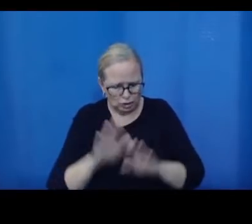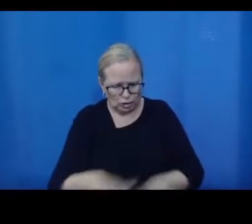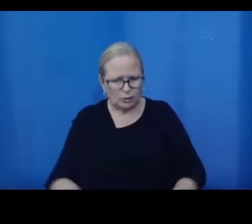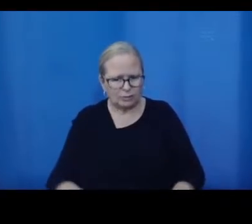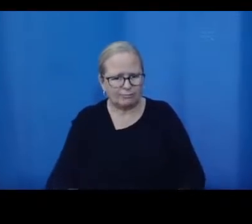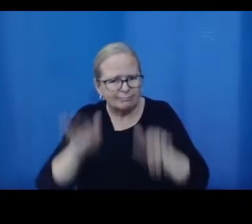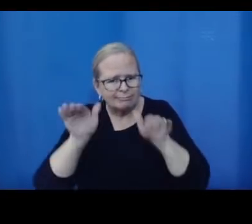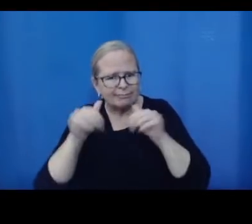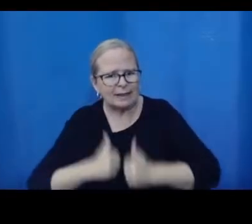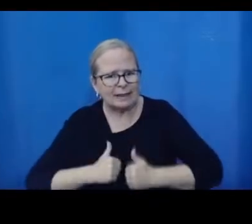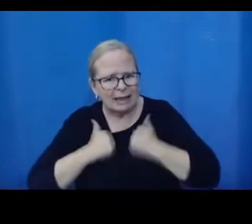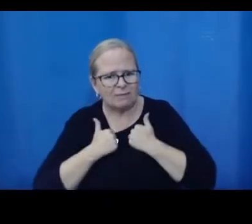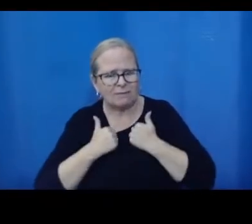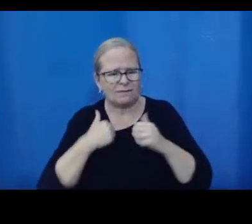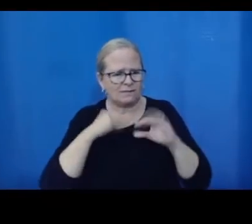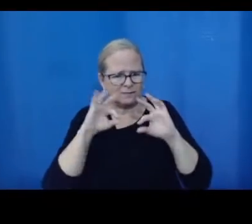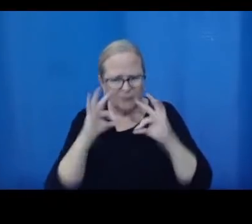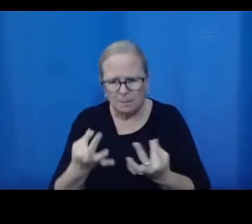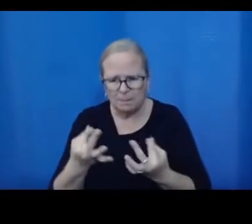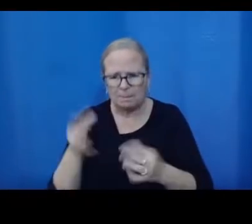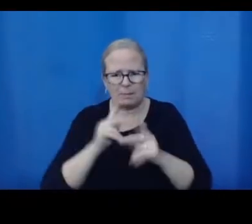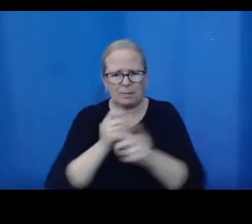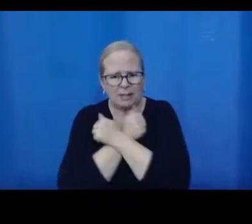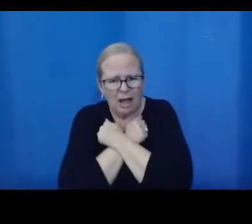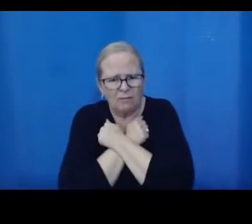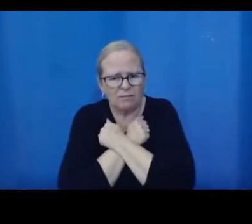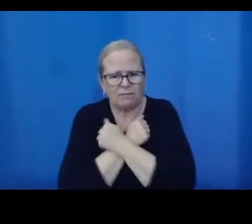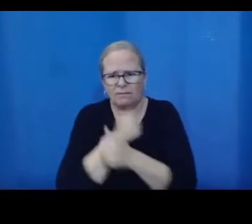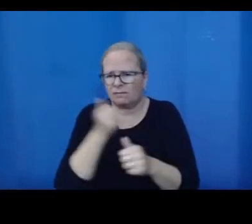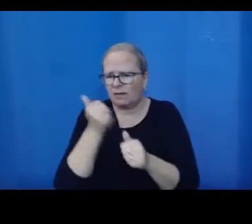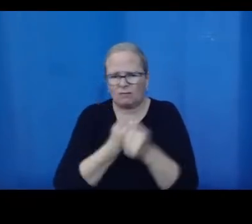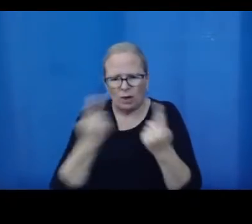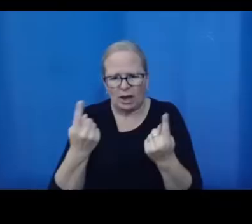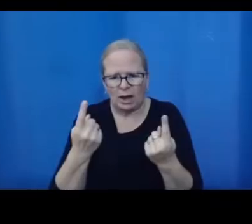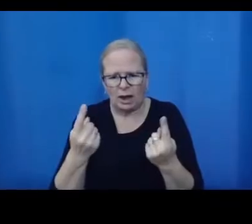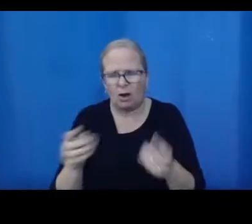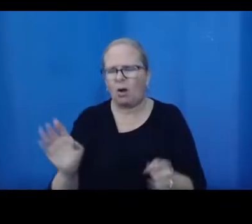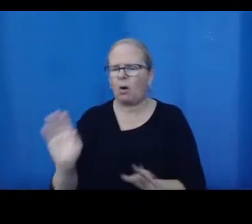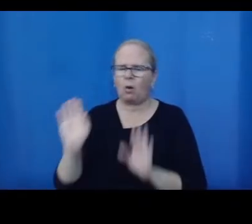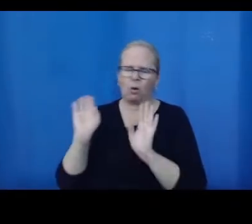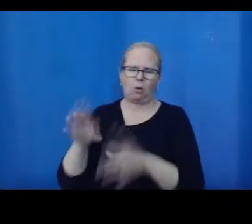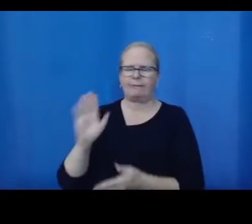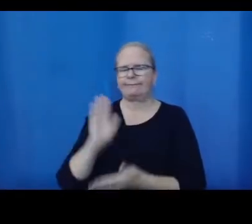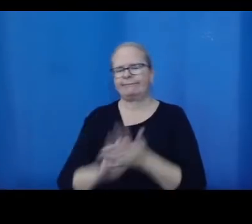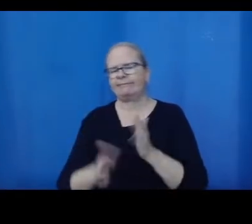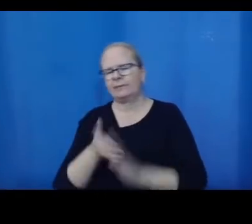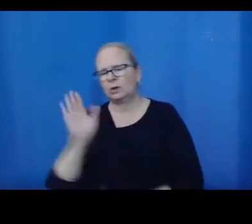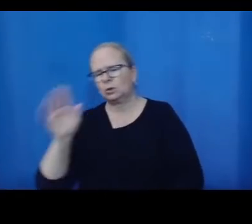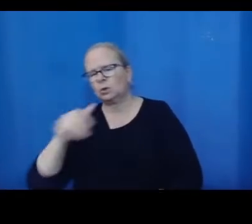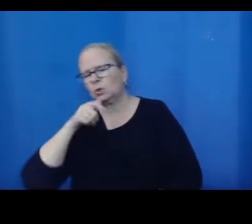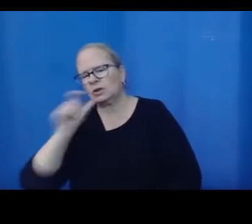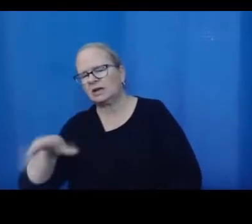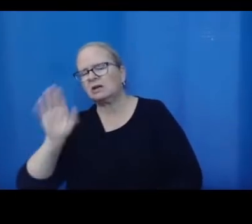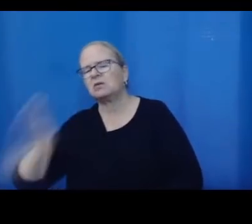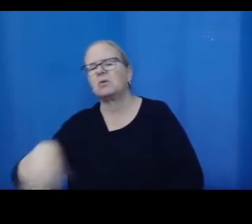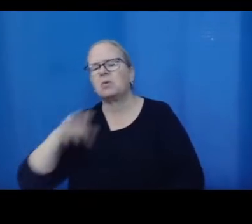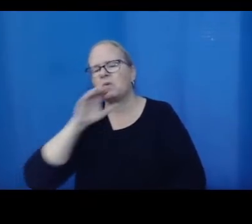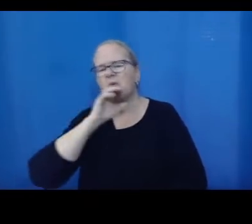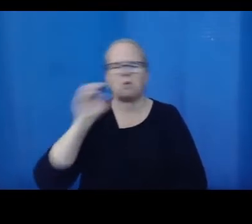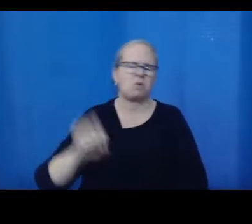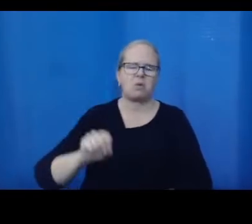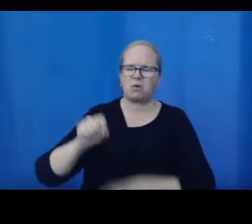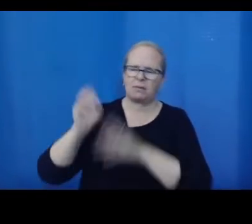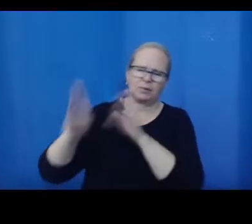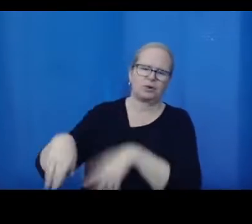old, not if they're young. We all are precious. Our lives are precious. And if you believe that, then you do what